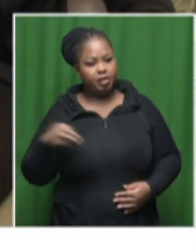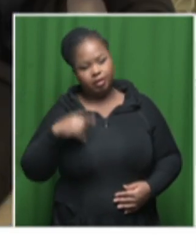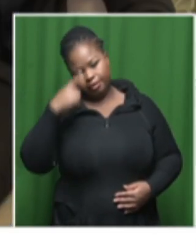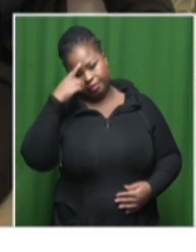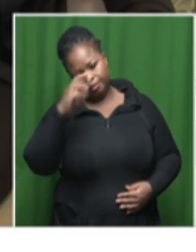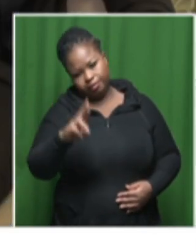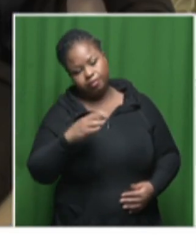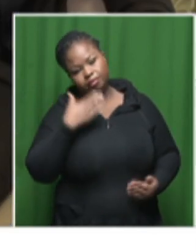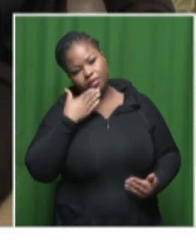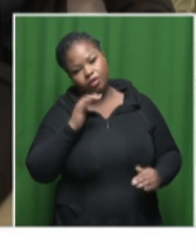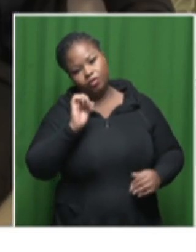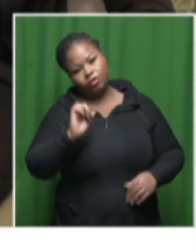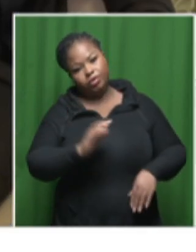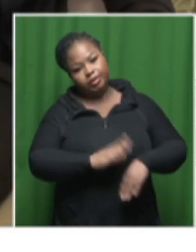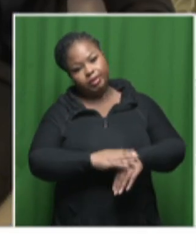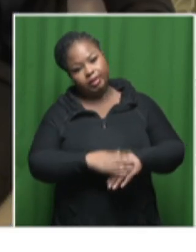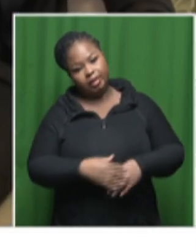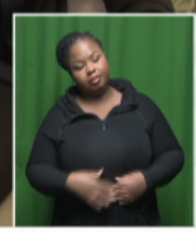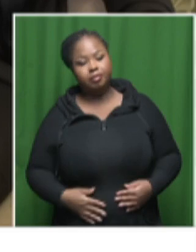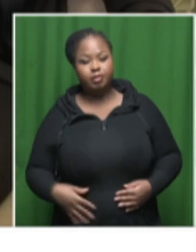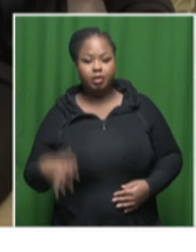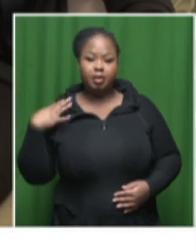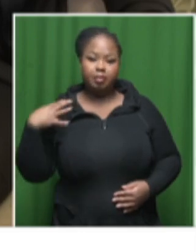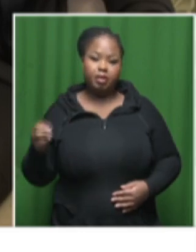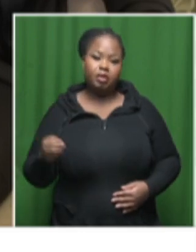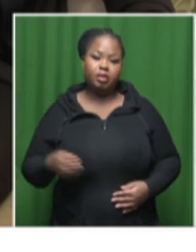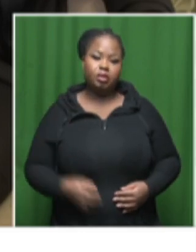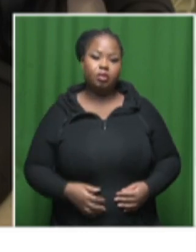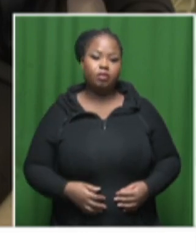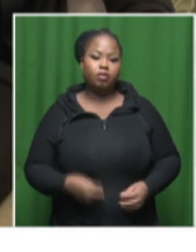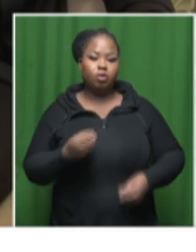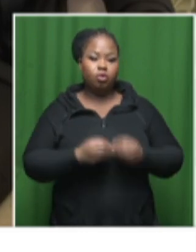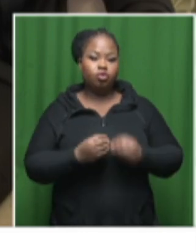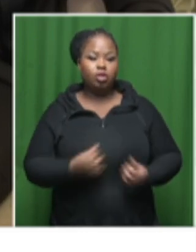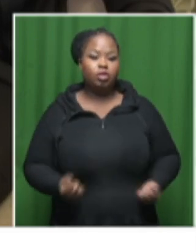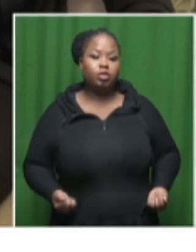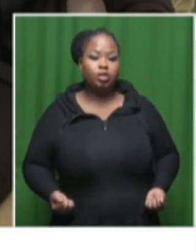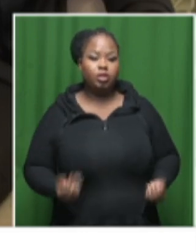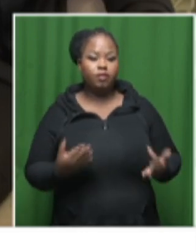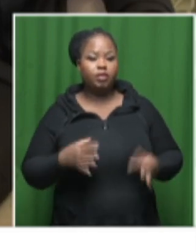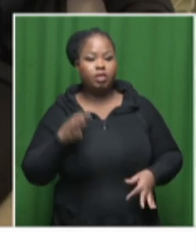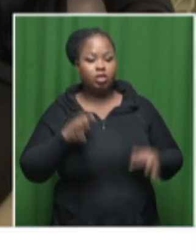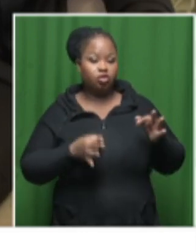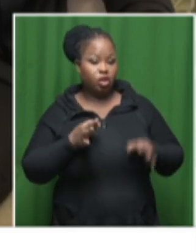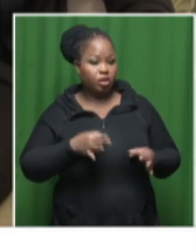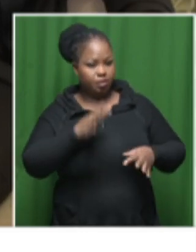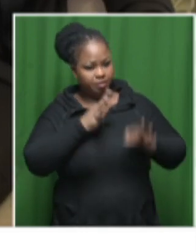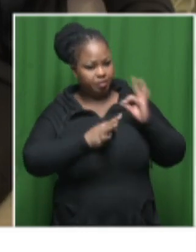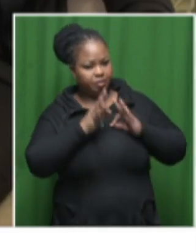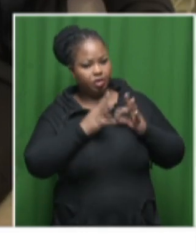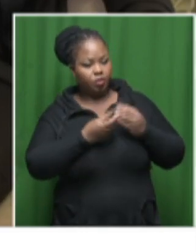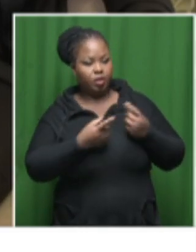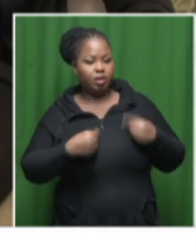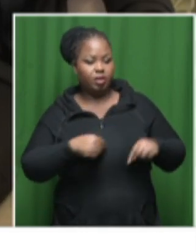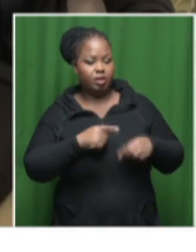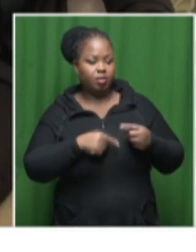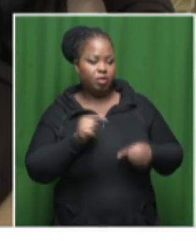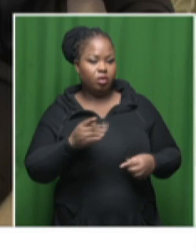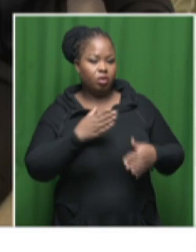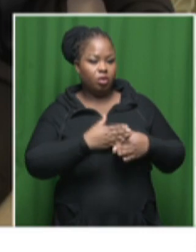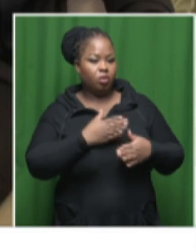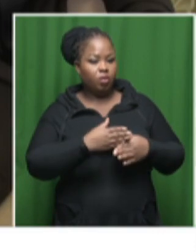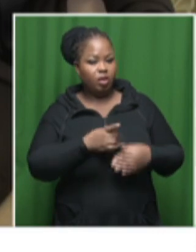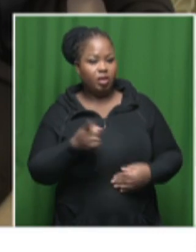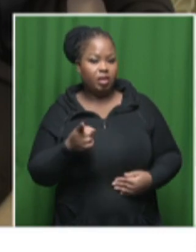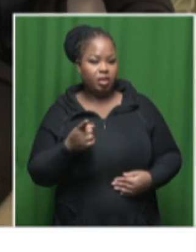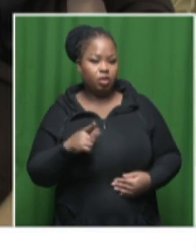much for your time. Minister of Correctional Services and Justice, they're speaking to us about the work here